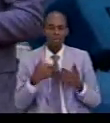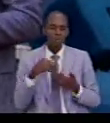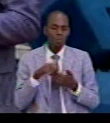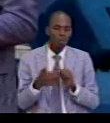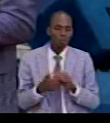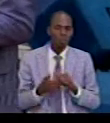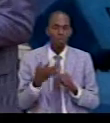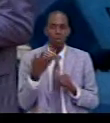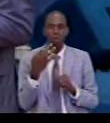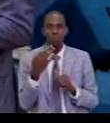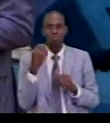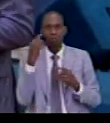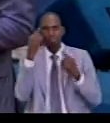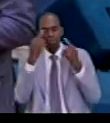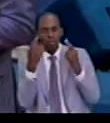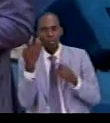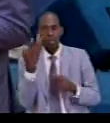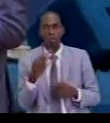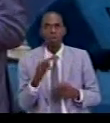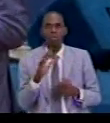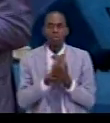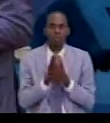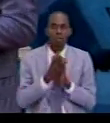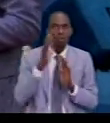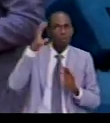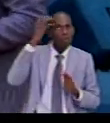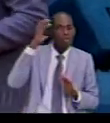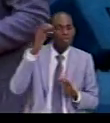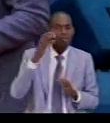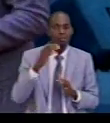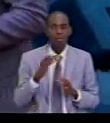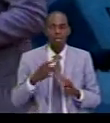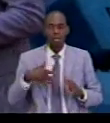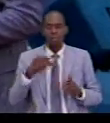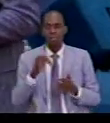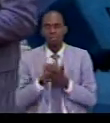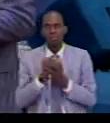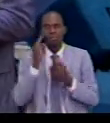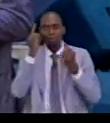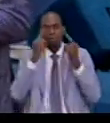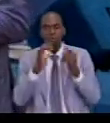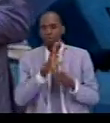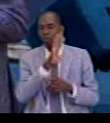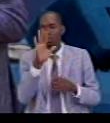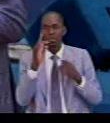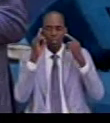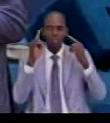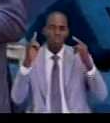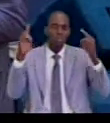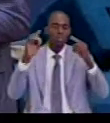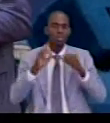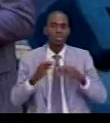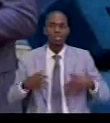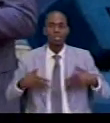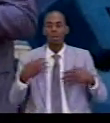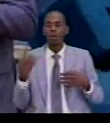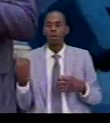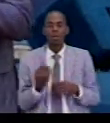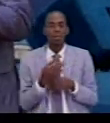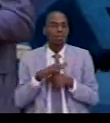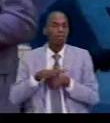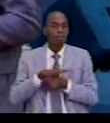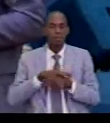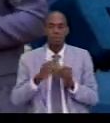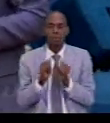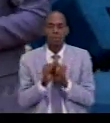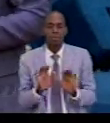having thoughts of, you will never make it in life. You will always fail and never succeed in life. And he was always filled with fear until he